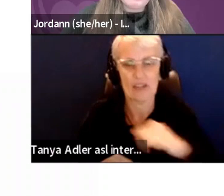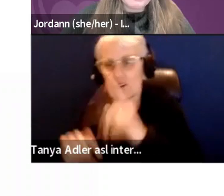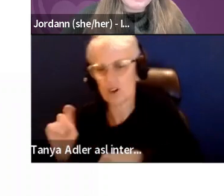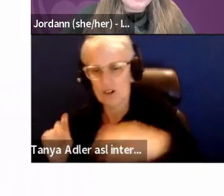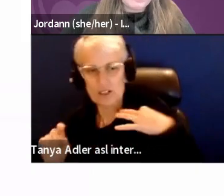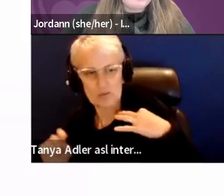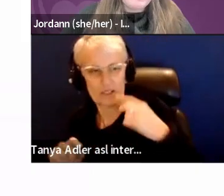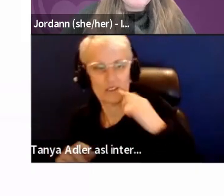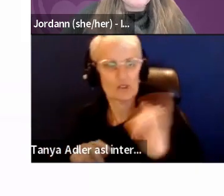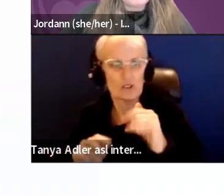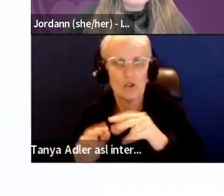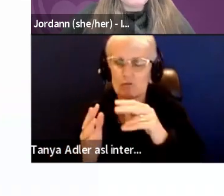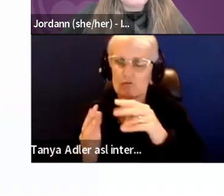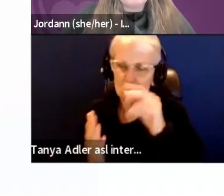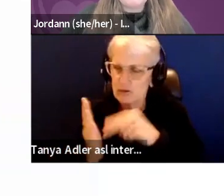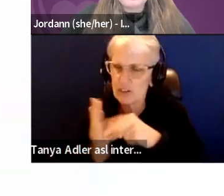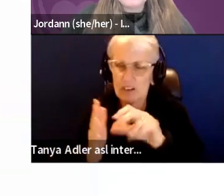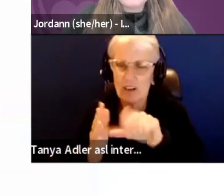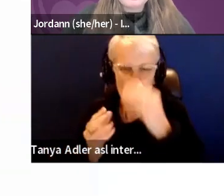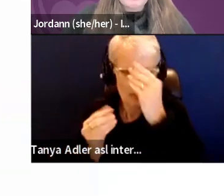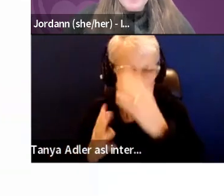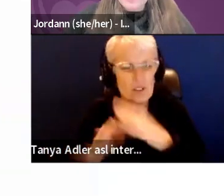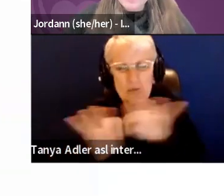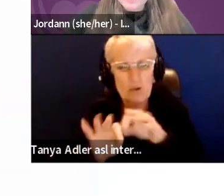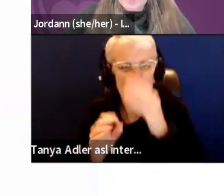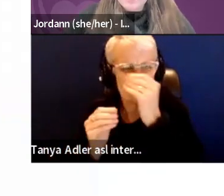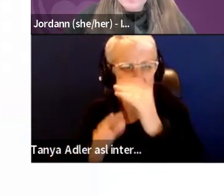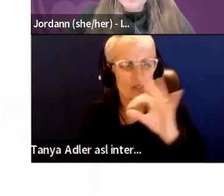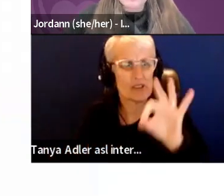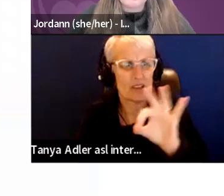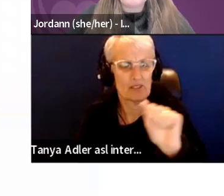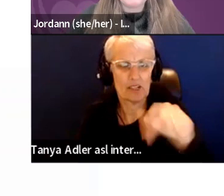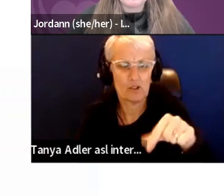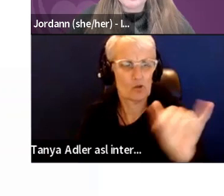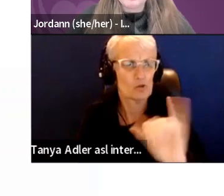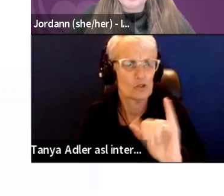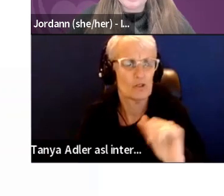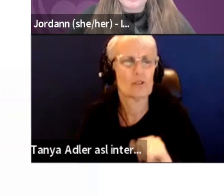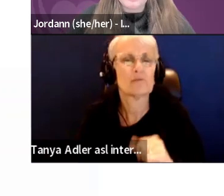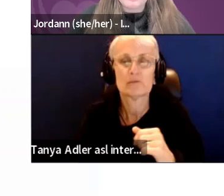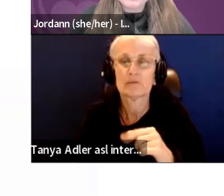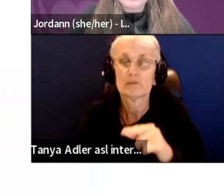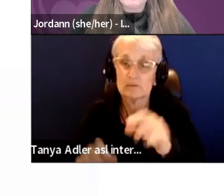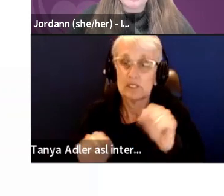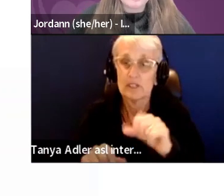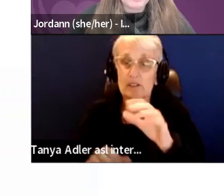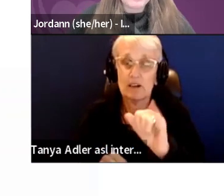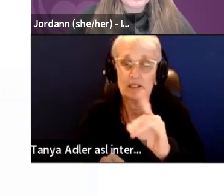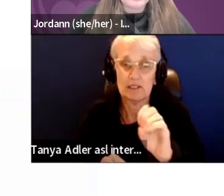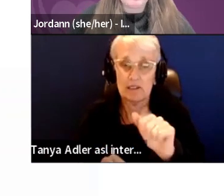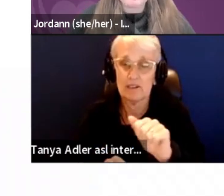other information in there. There's lots of valuable information in the FAQs as well. So those are available on our IDEA